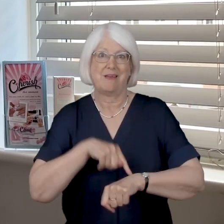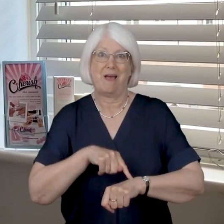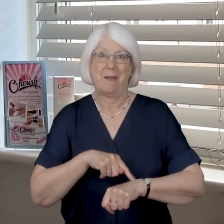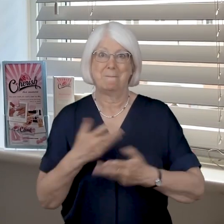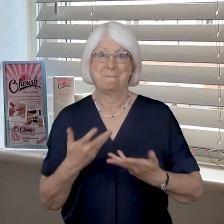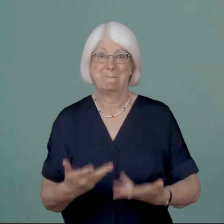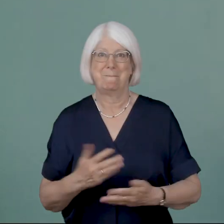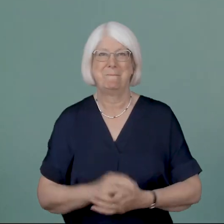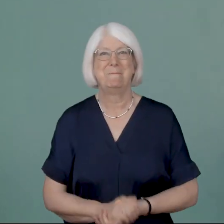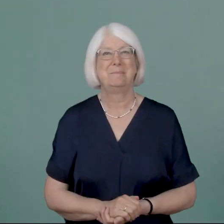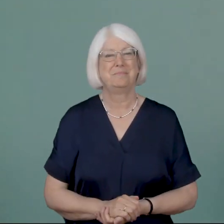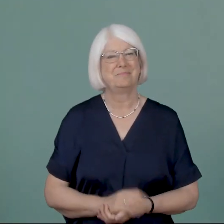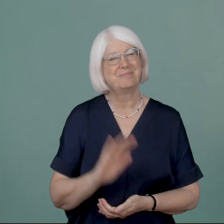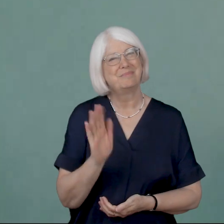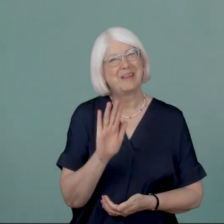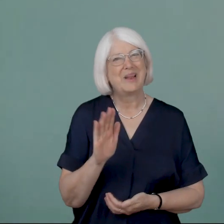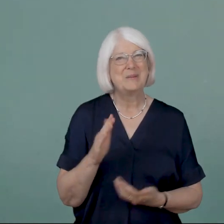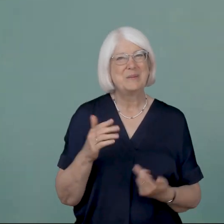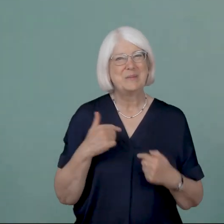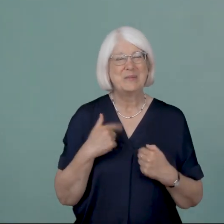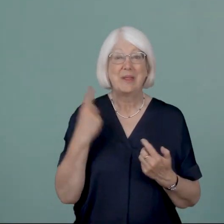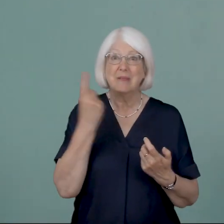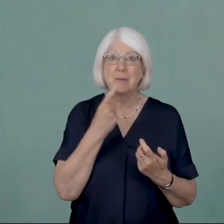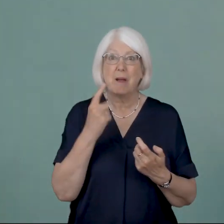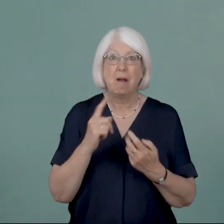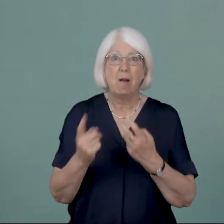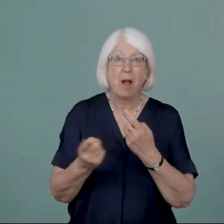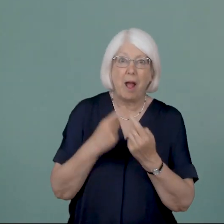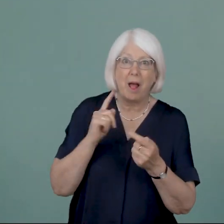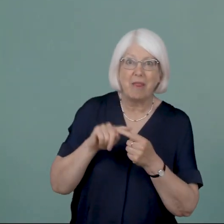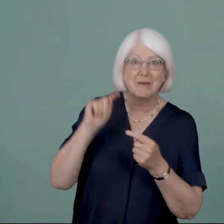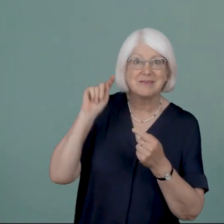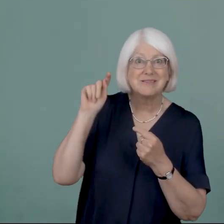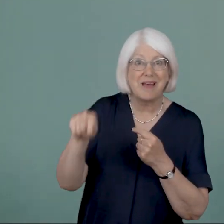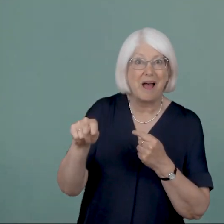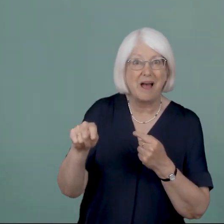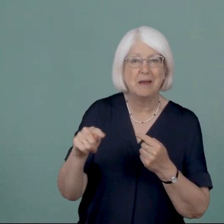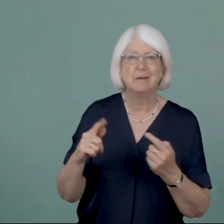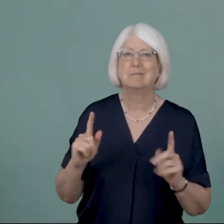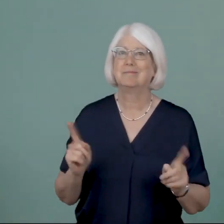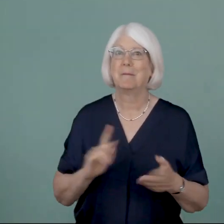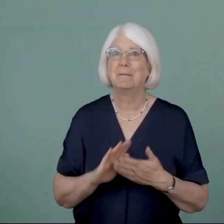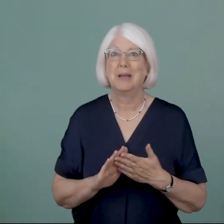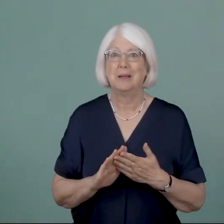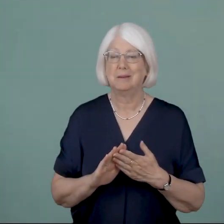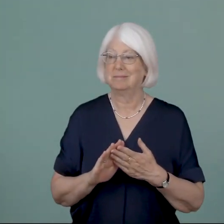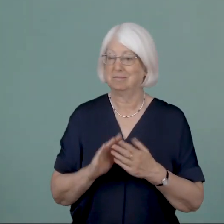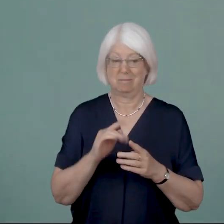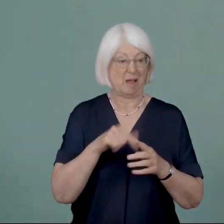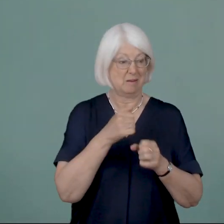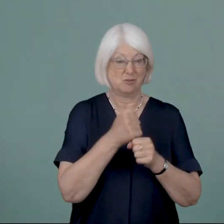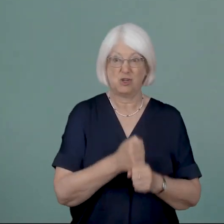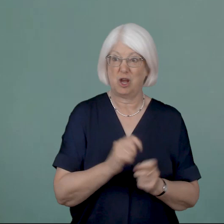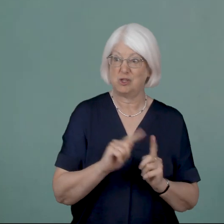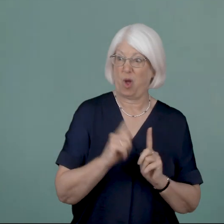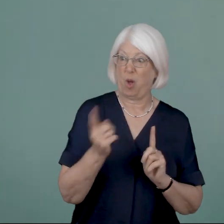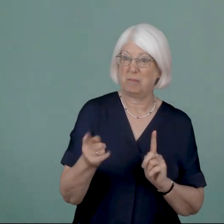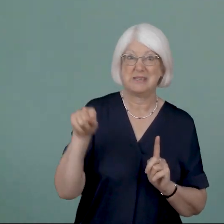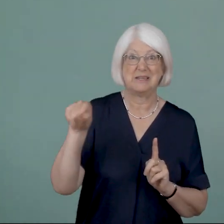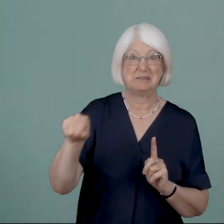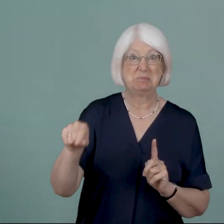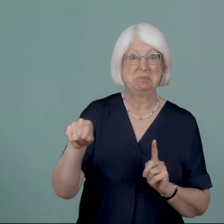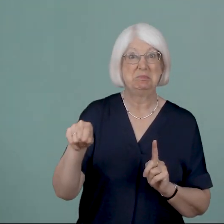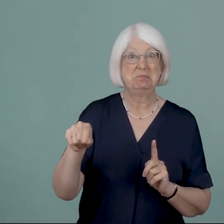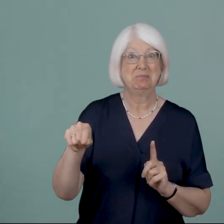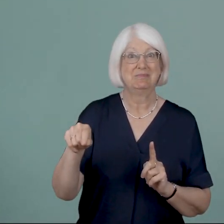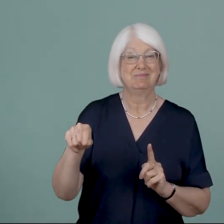this. Hi everyone, when thinking about the other side of the lake, for me it literally is the other side of the road. Opposite